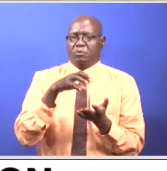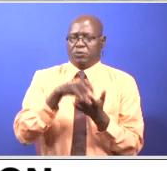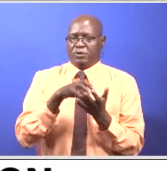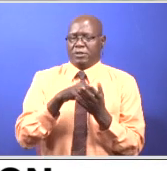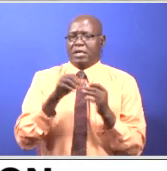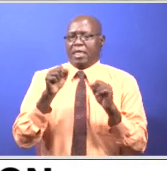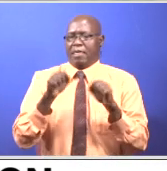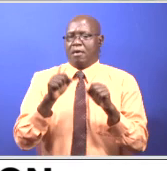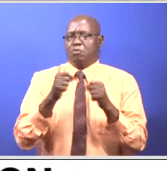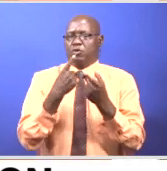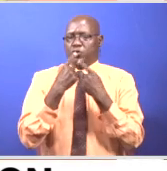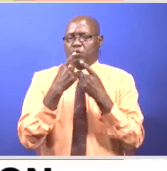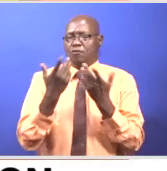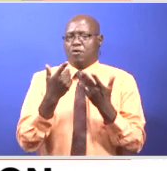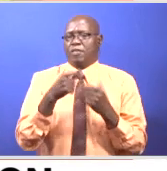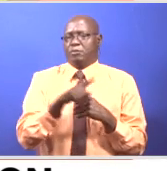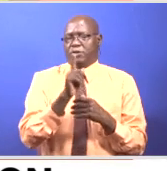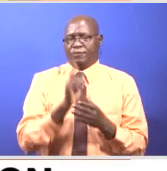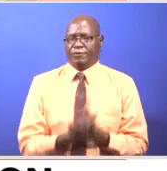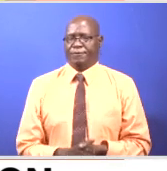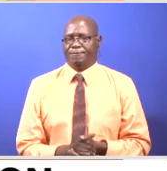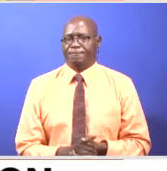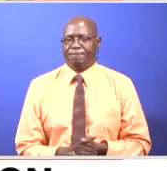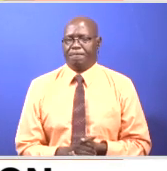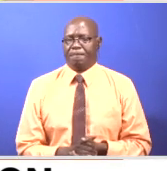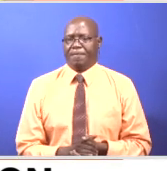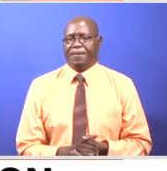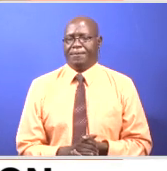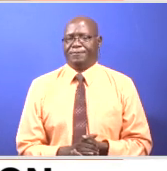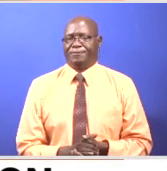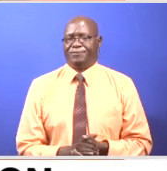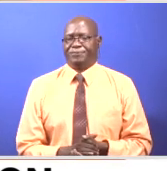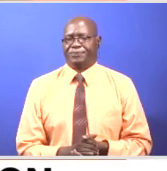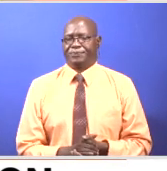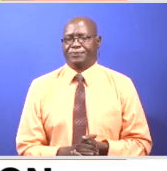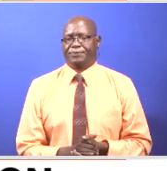able to talk for themselves. Dolly Murigi Mbuvi for Hope TV, Nairobi.